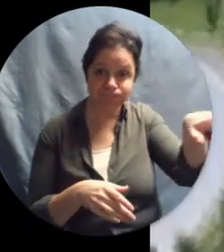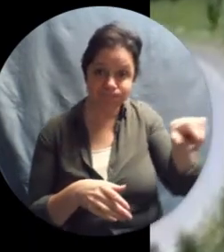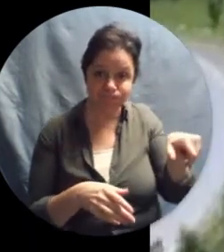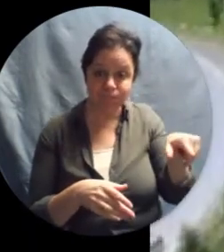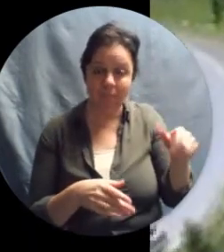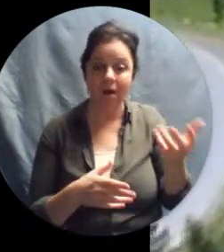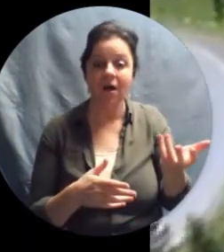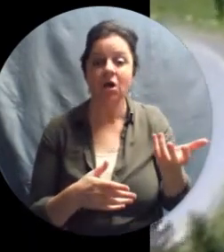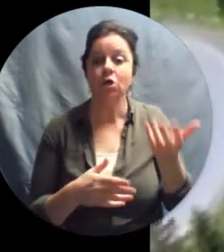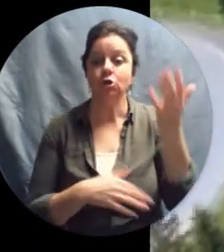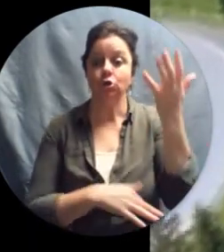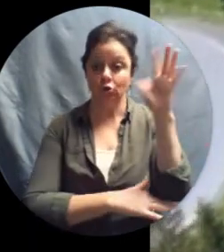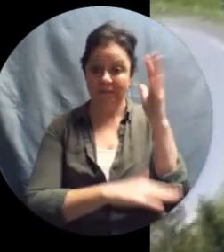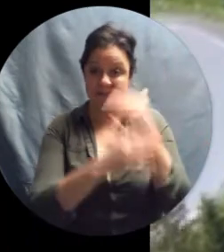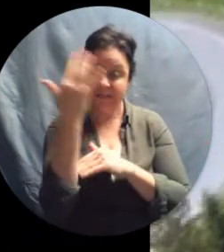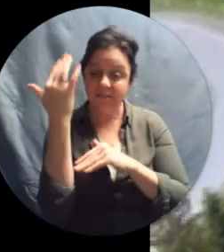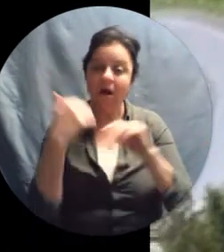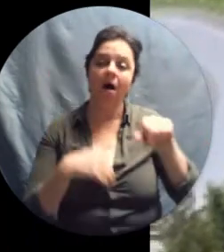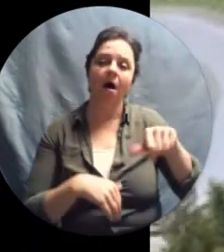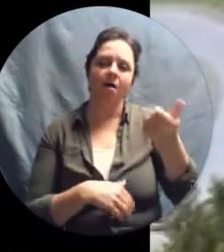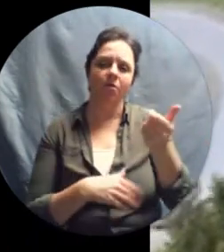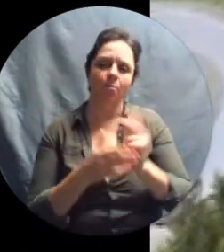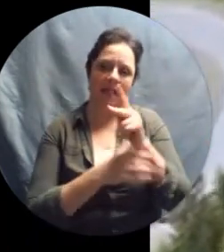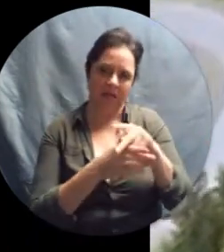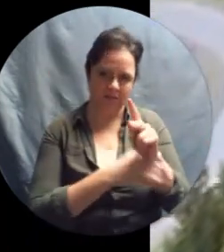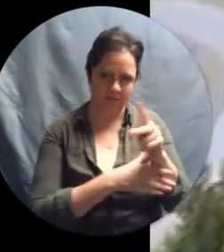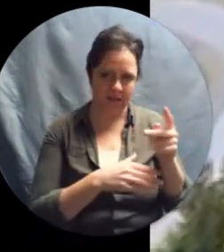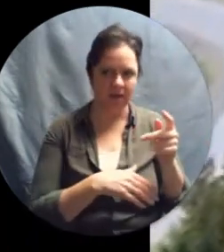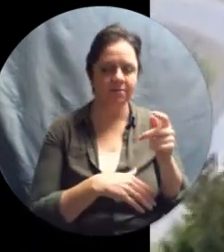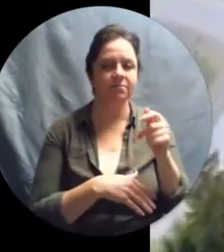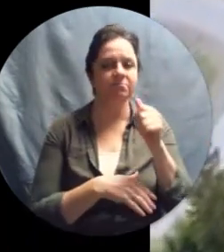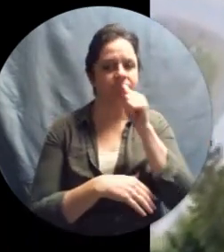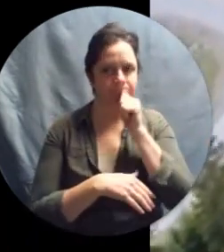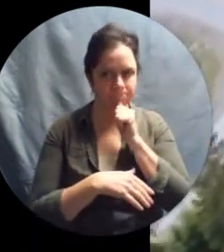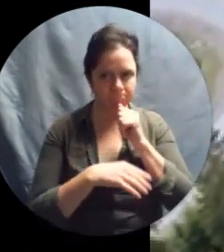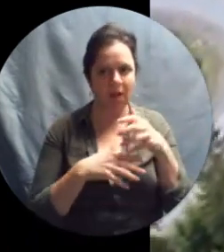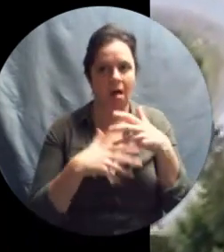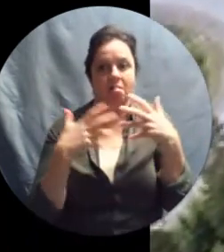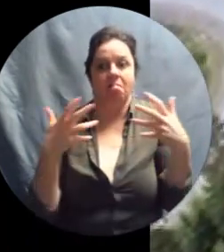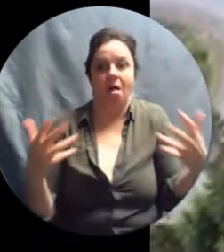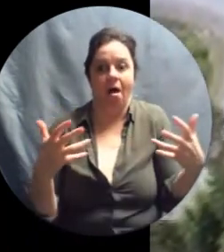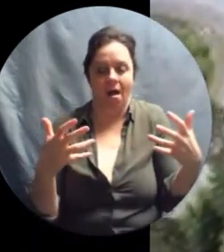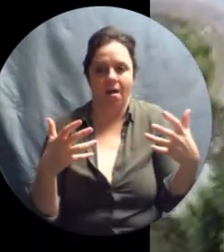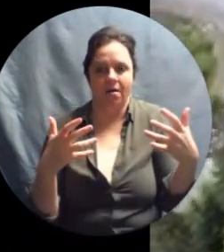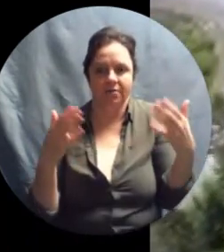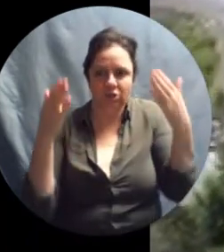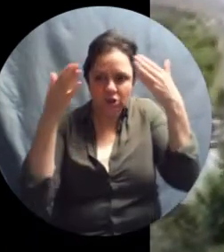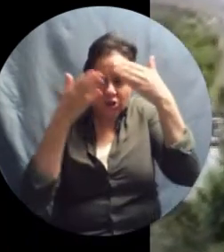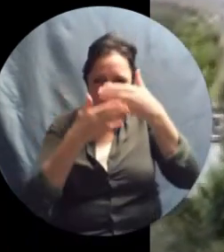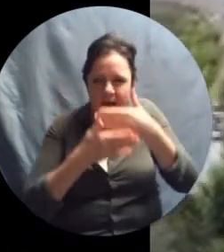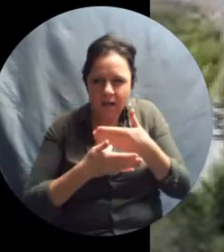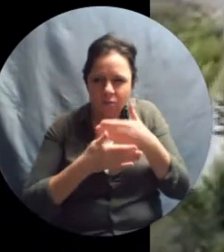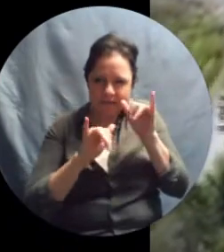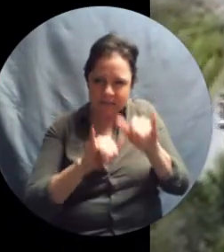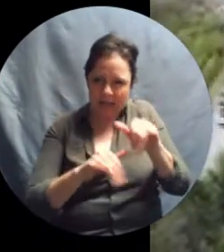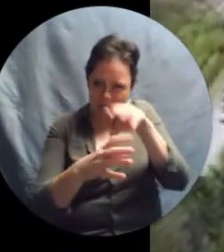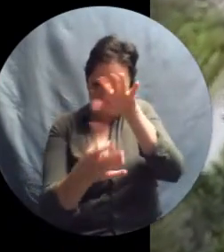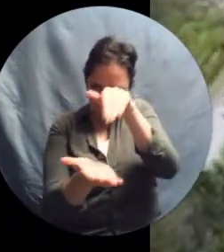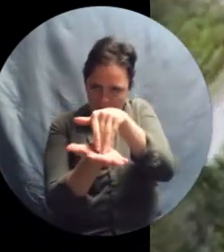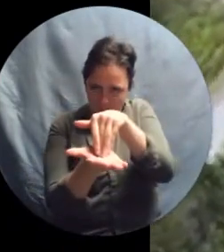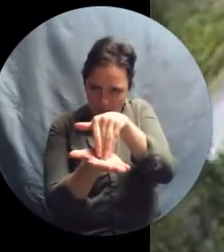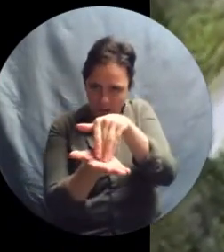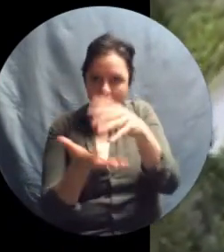is trees and other plants that can tolerate a lot of shade. They're going to stay in the interior part of the forest, right, where there's